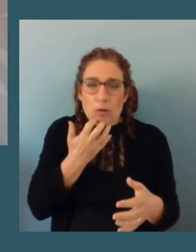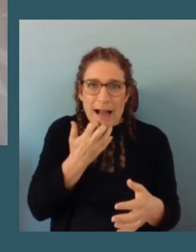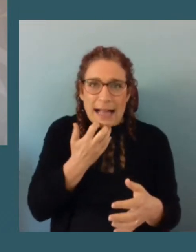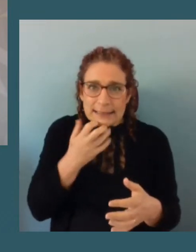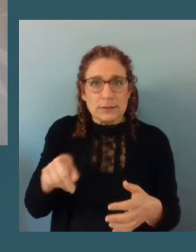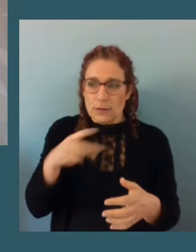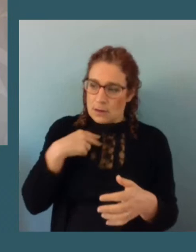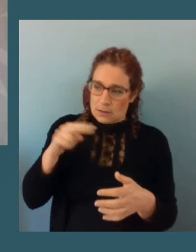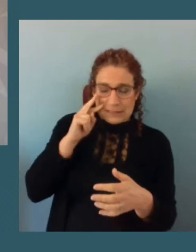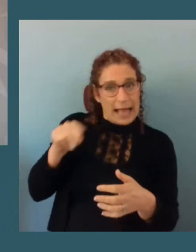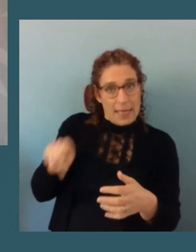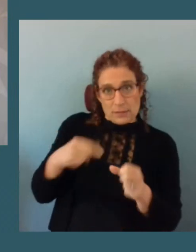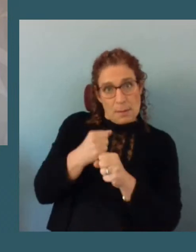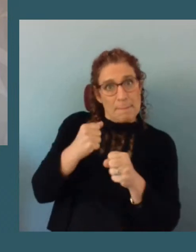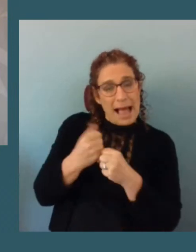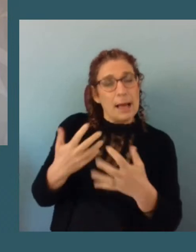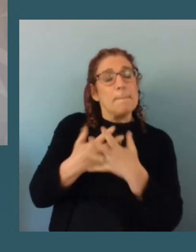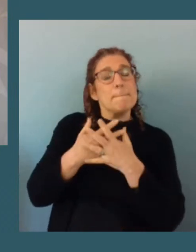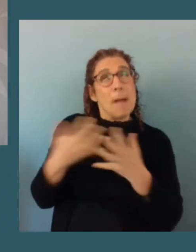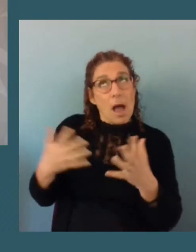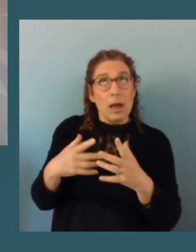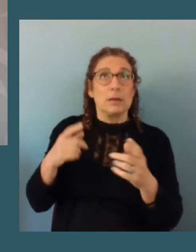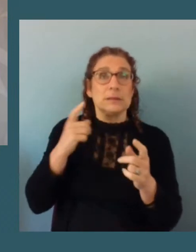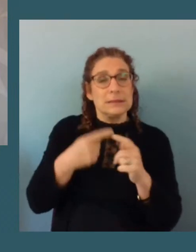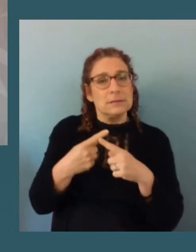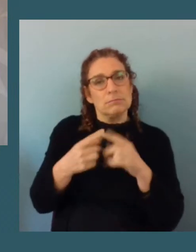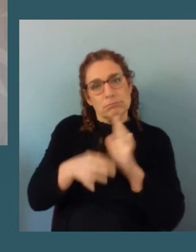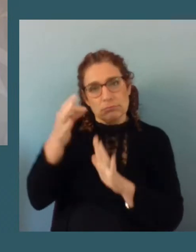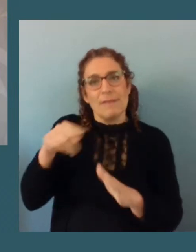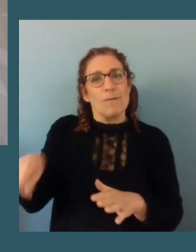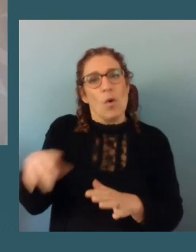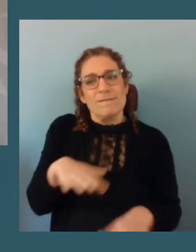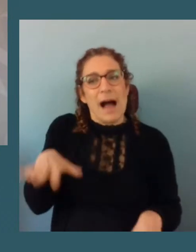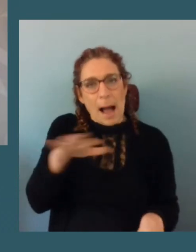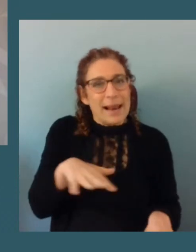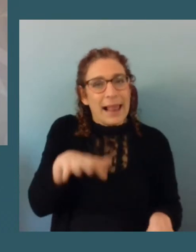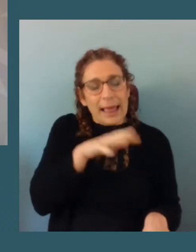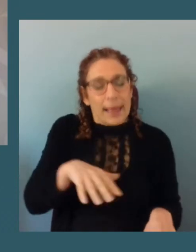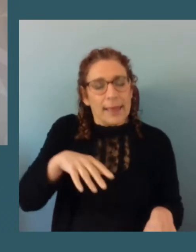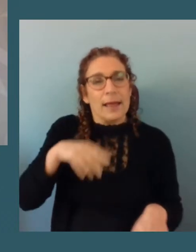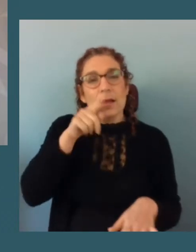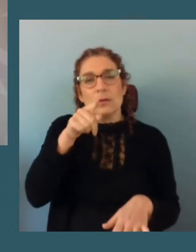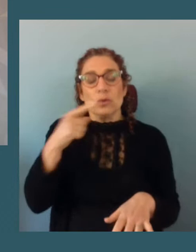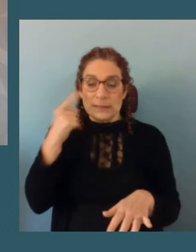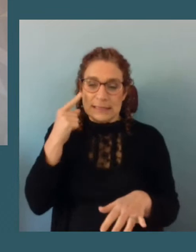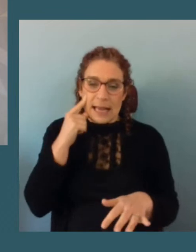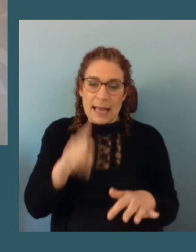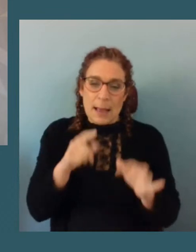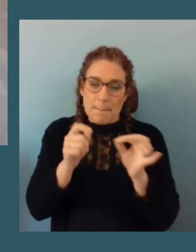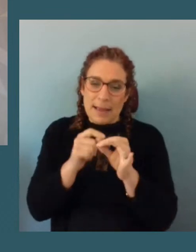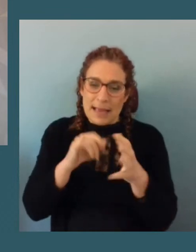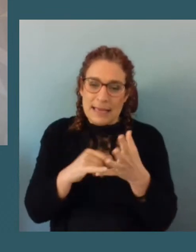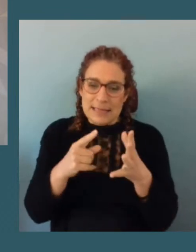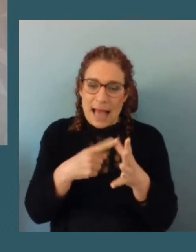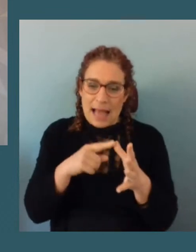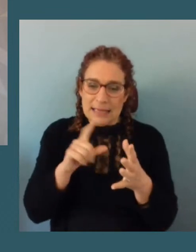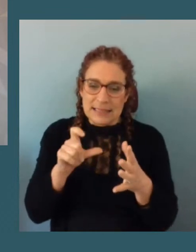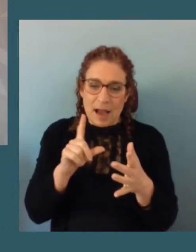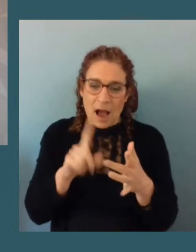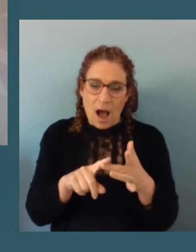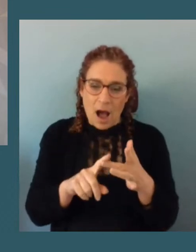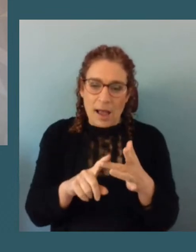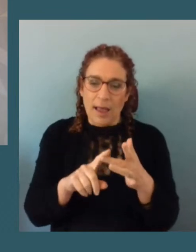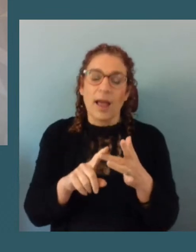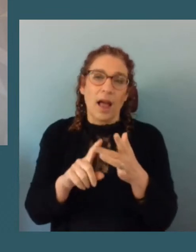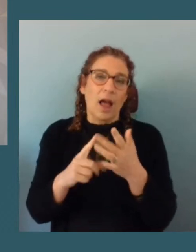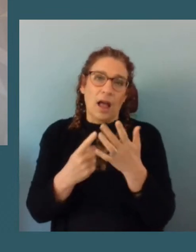these families. So look out for the AllergyUK milestones, and then refer to the BSACI guideline on milk allergy.